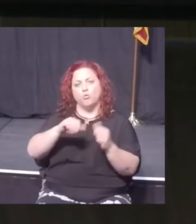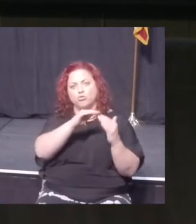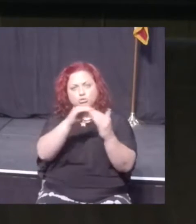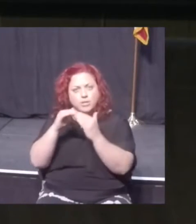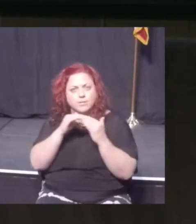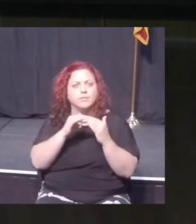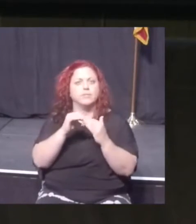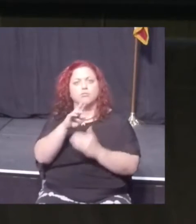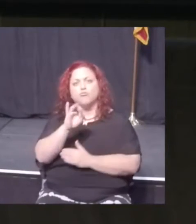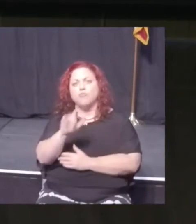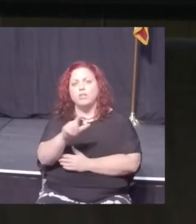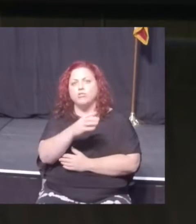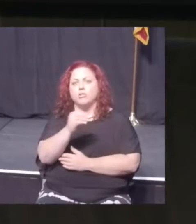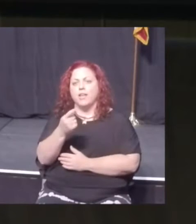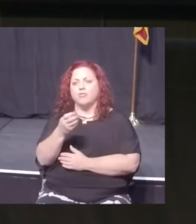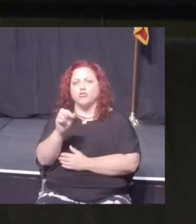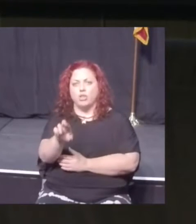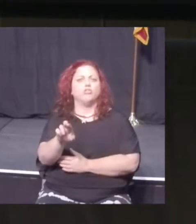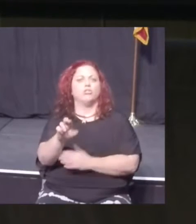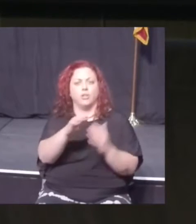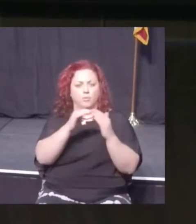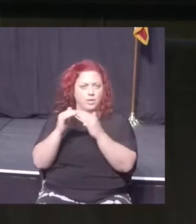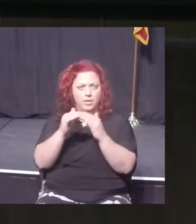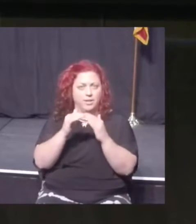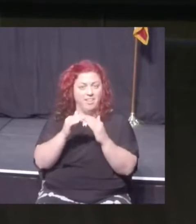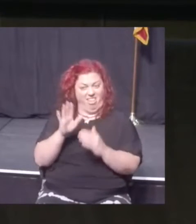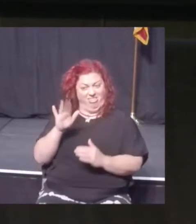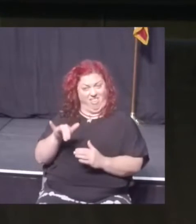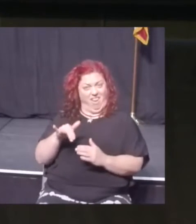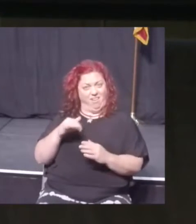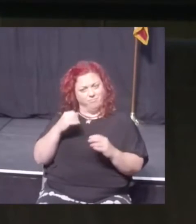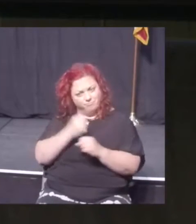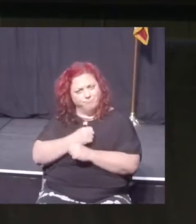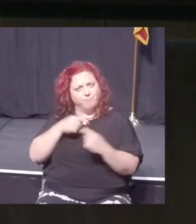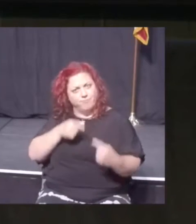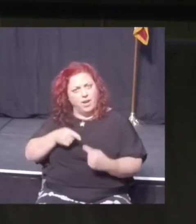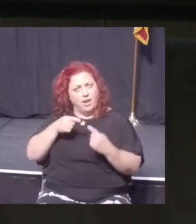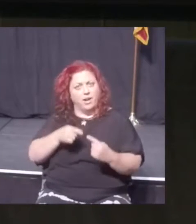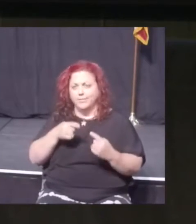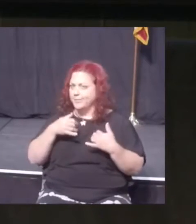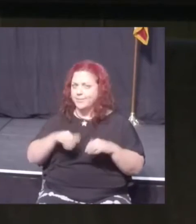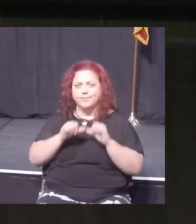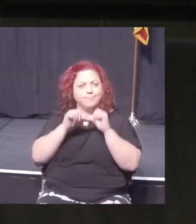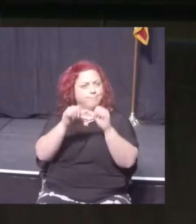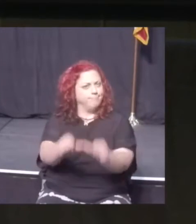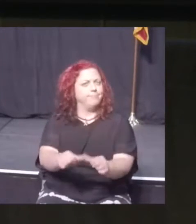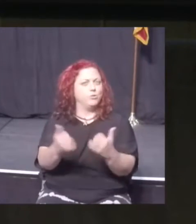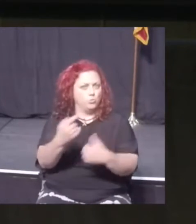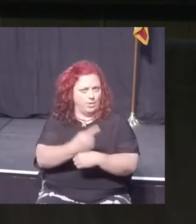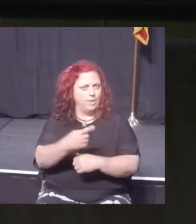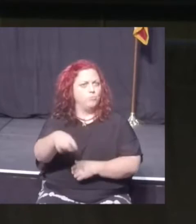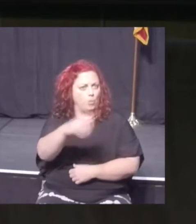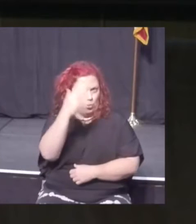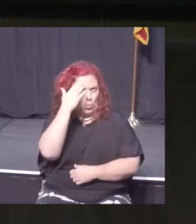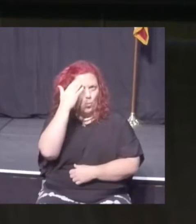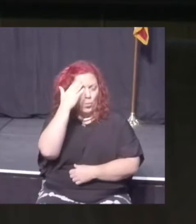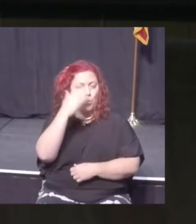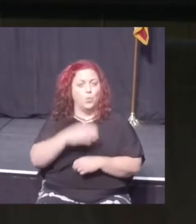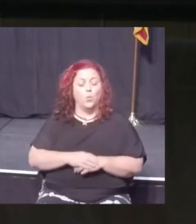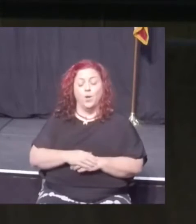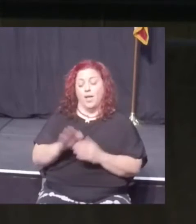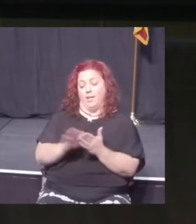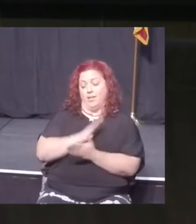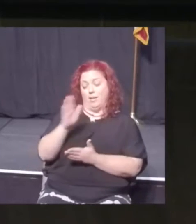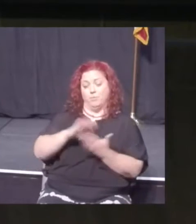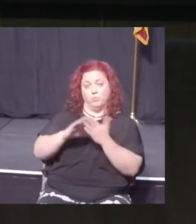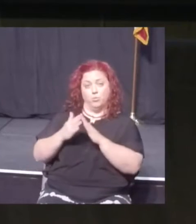and gender equity. That fight, as we know, continues today. And as a campus community,